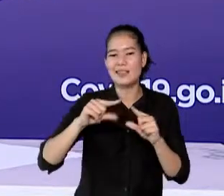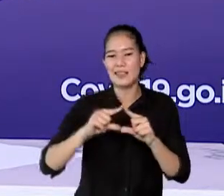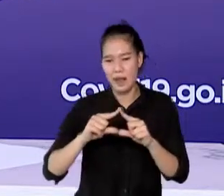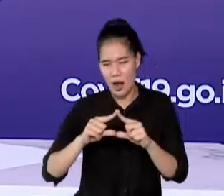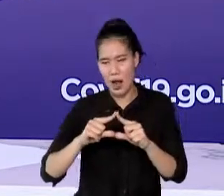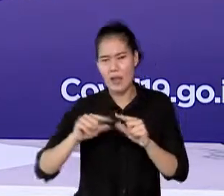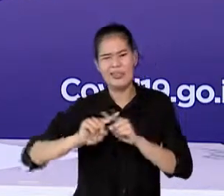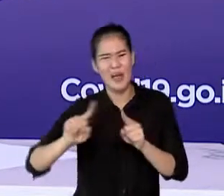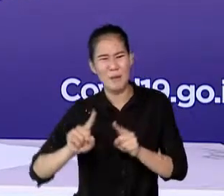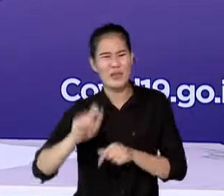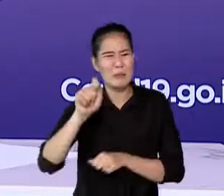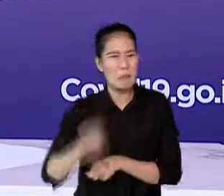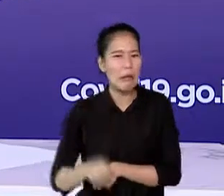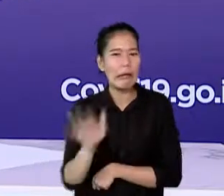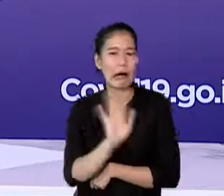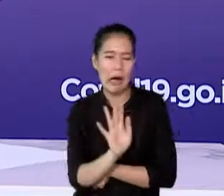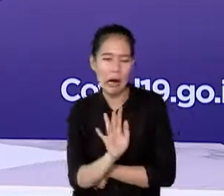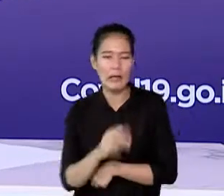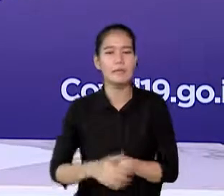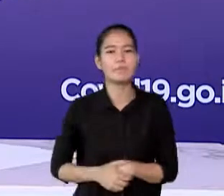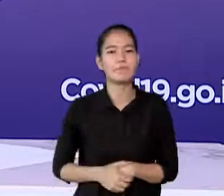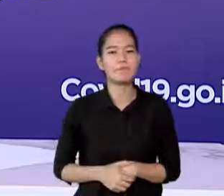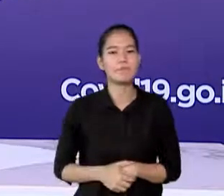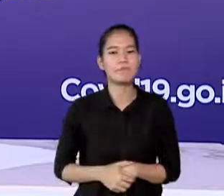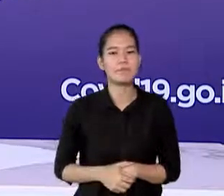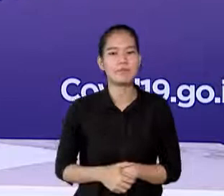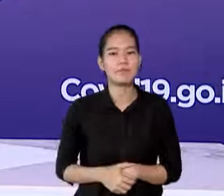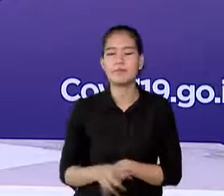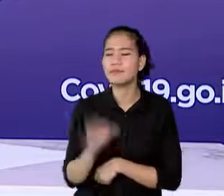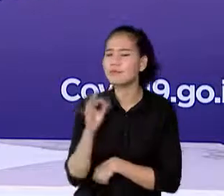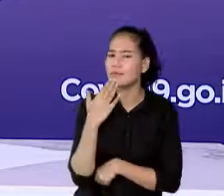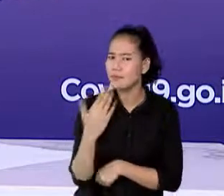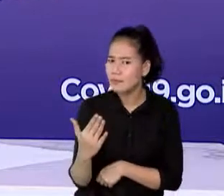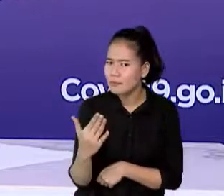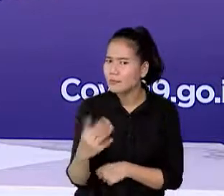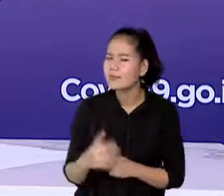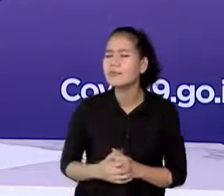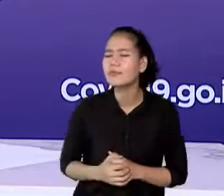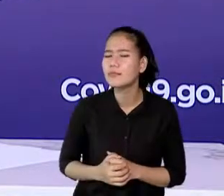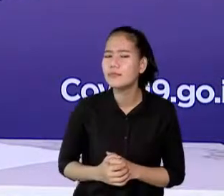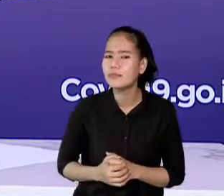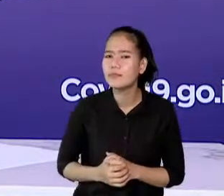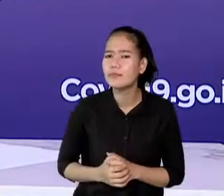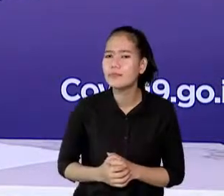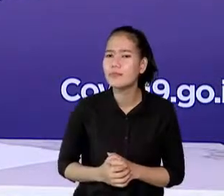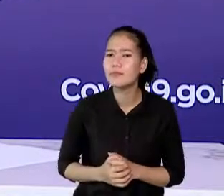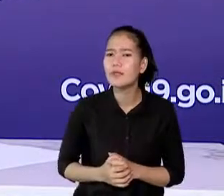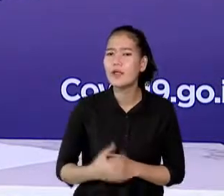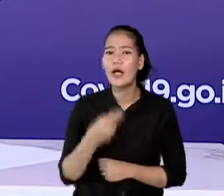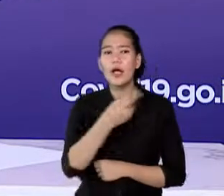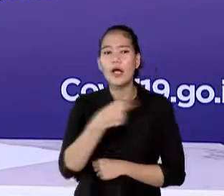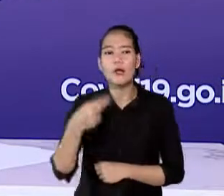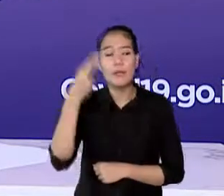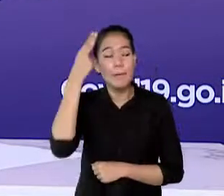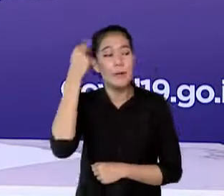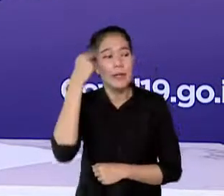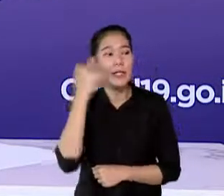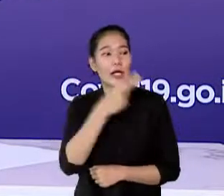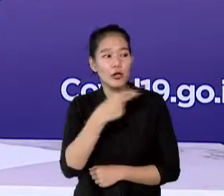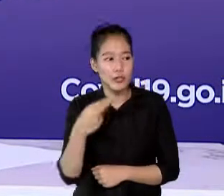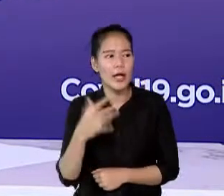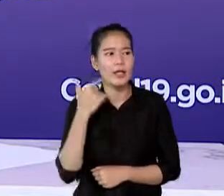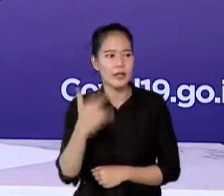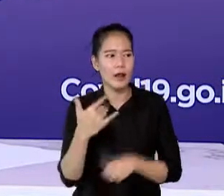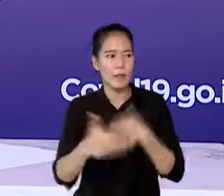to use it for some categories or recipients? Okay, thank you for Reuters. The Indonesian government